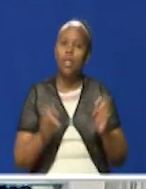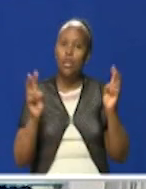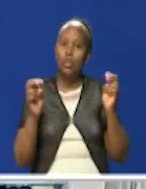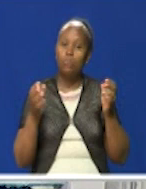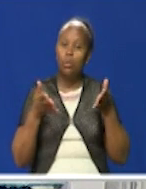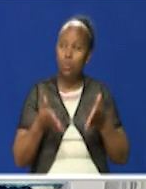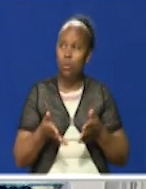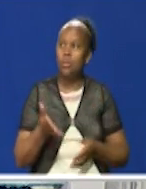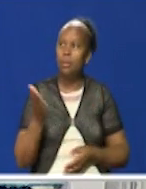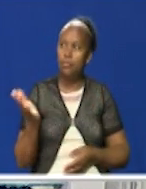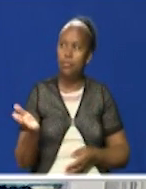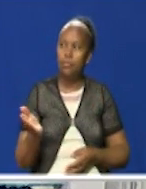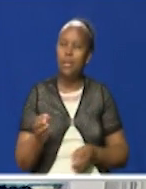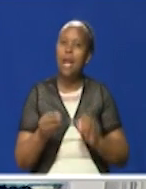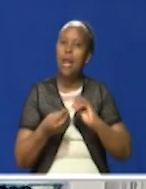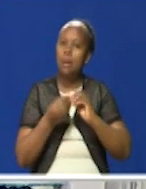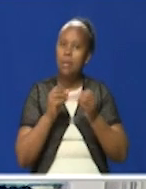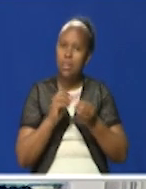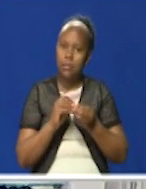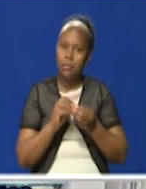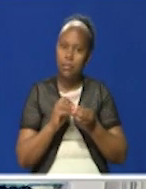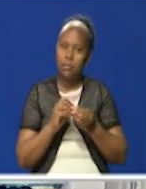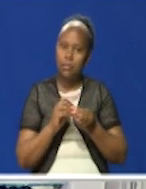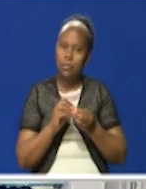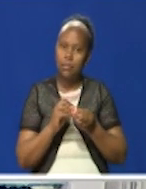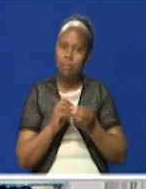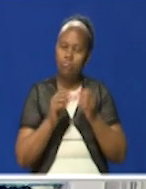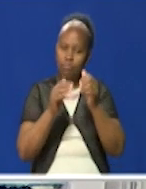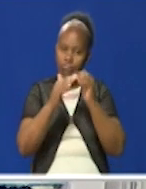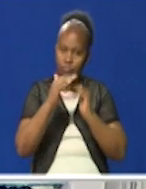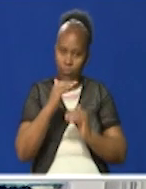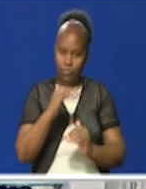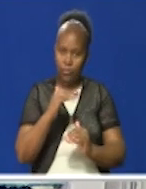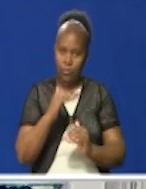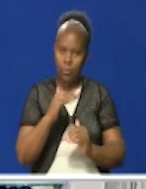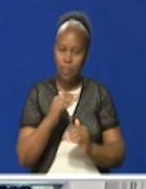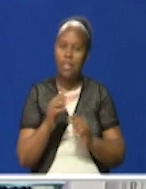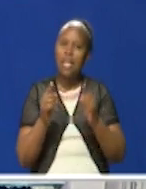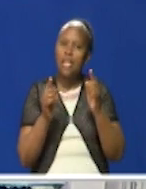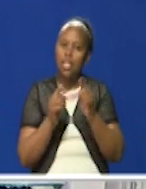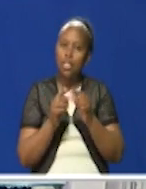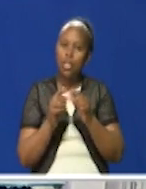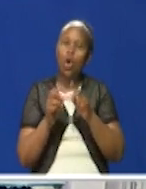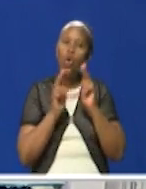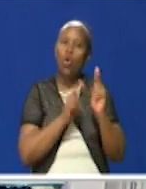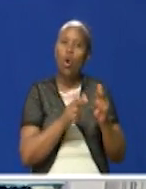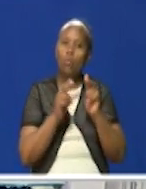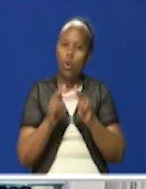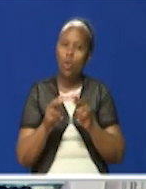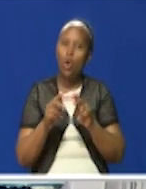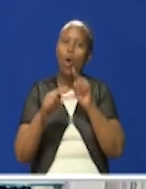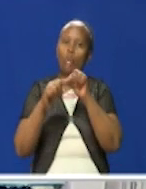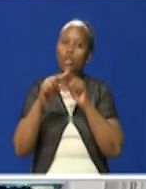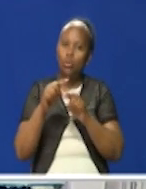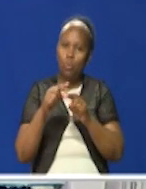the day is numbers, and the subtopic of the day is least common